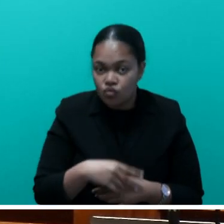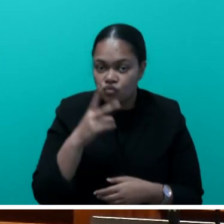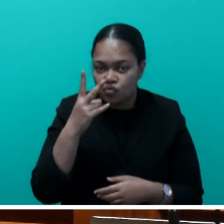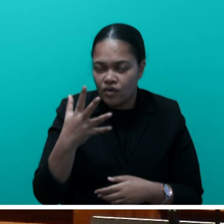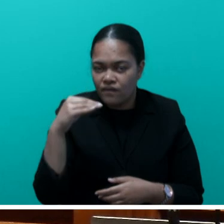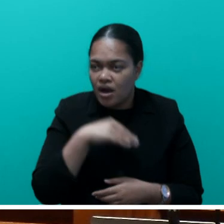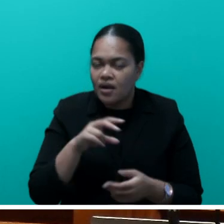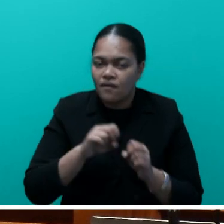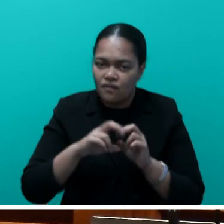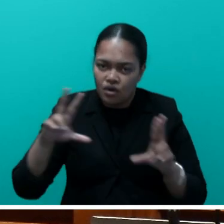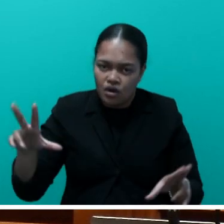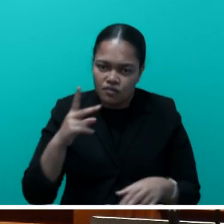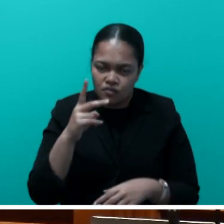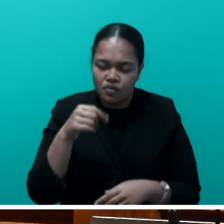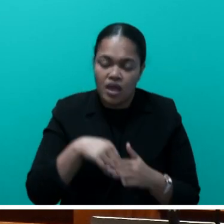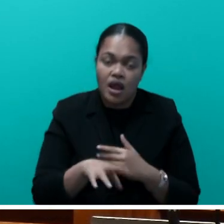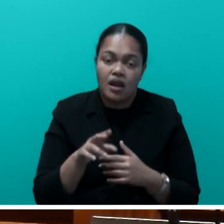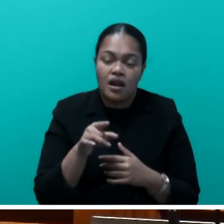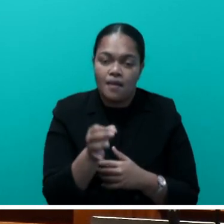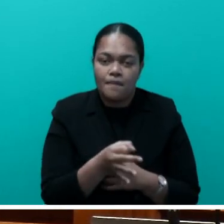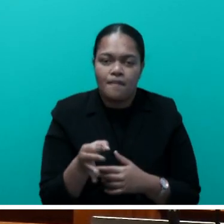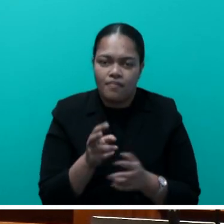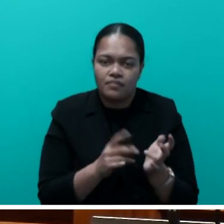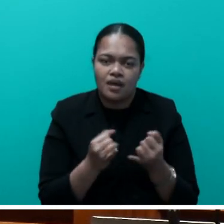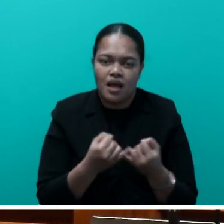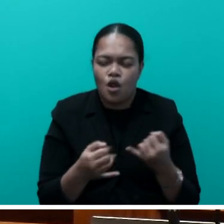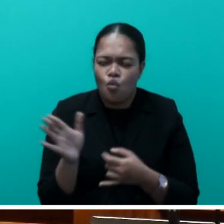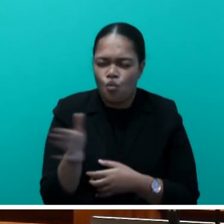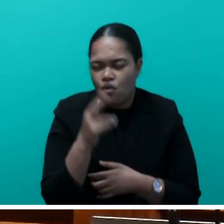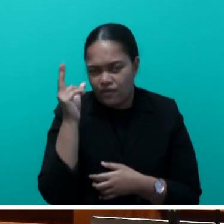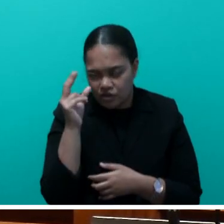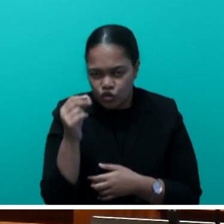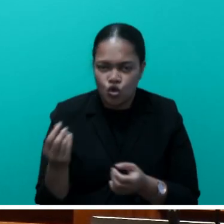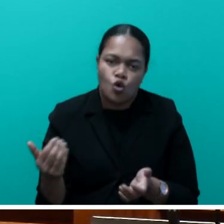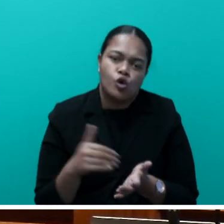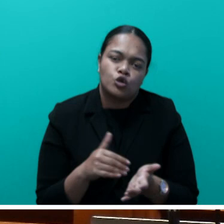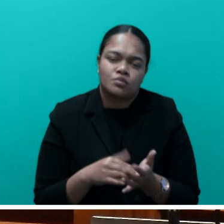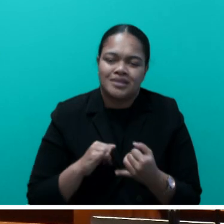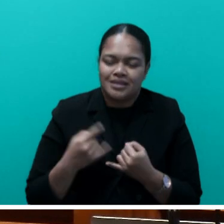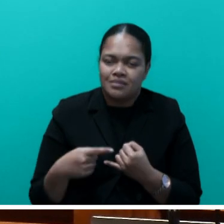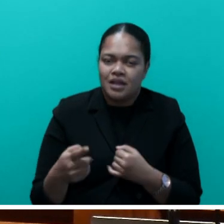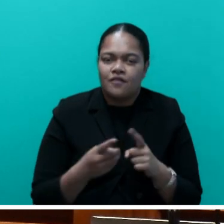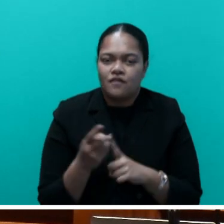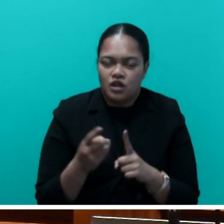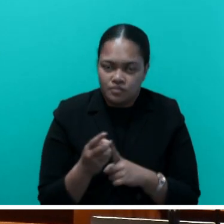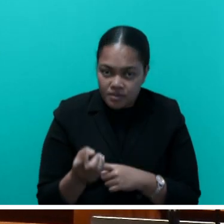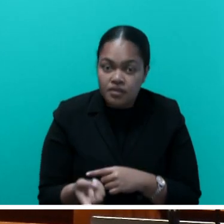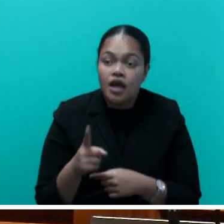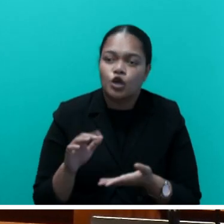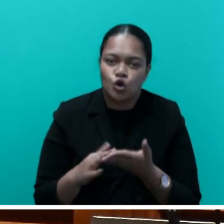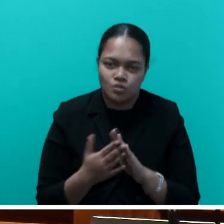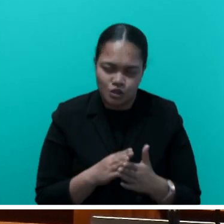islands, ensuring access to safe and clean water for all Fijians and contributing to sustainable development and community